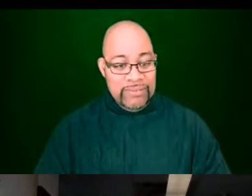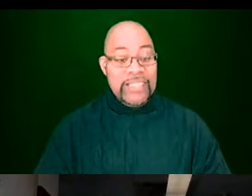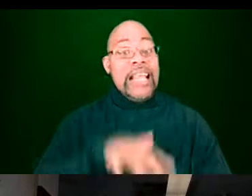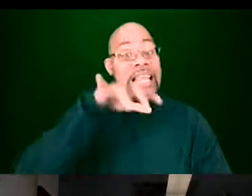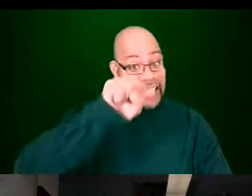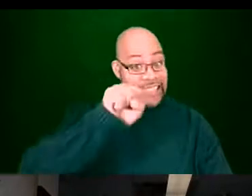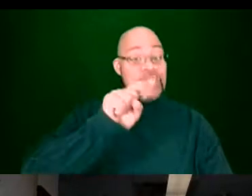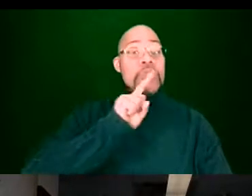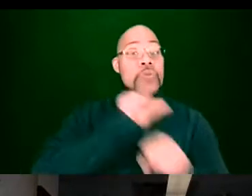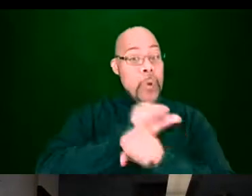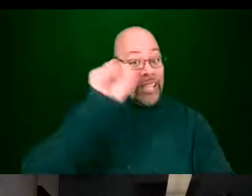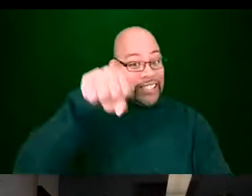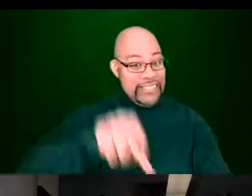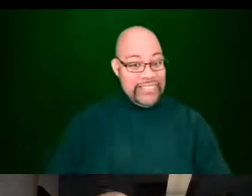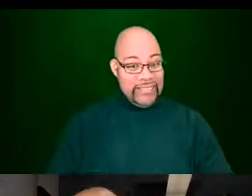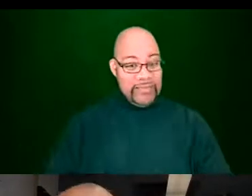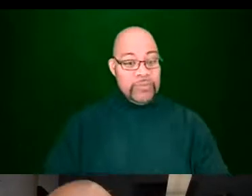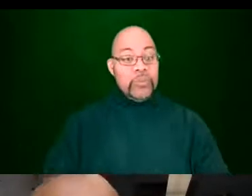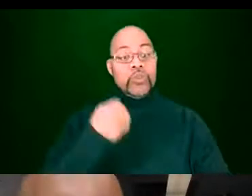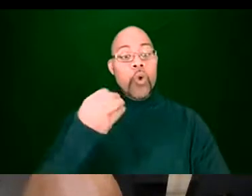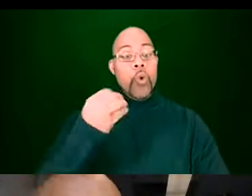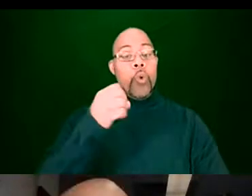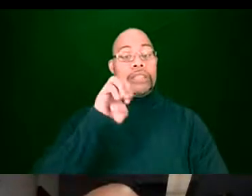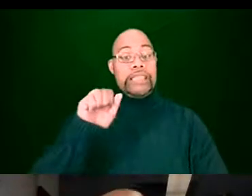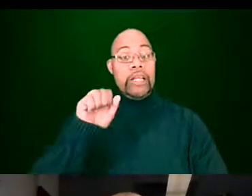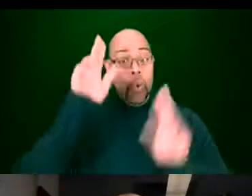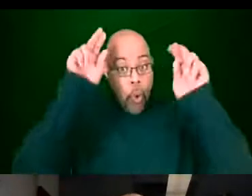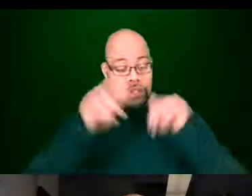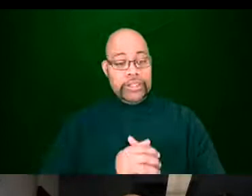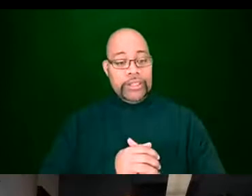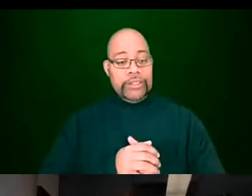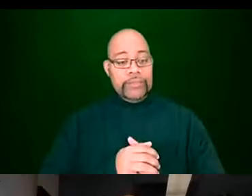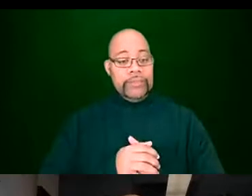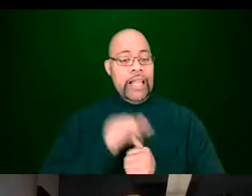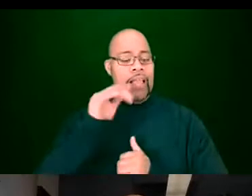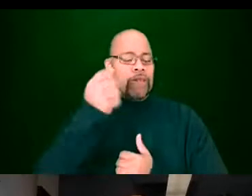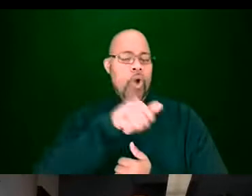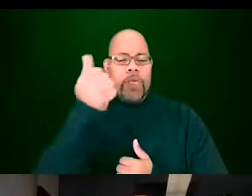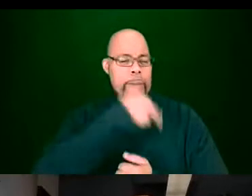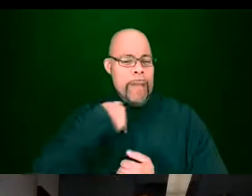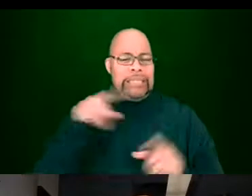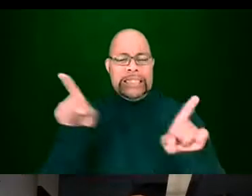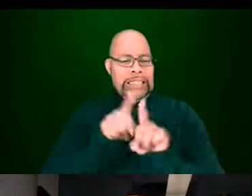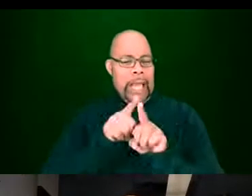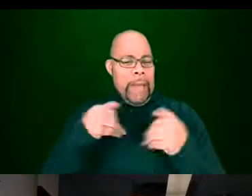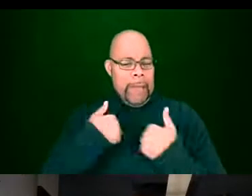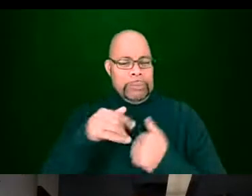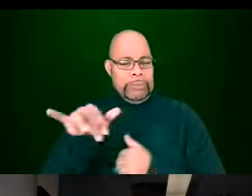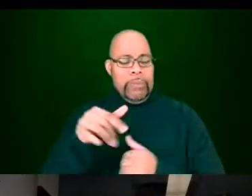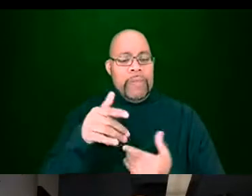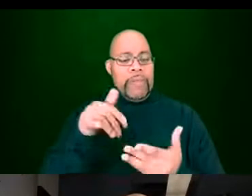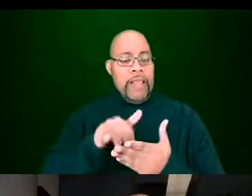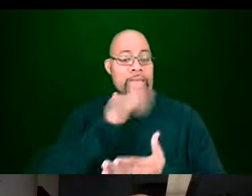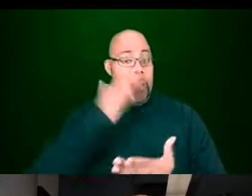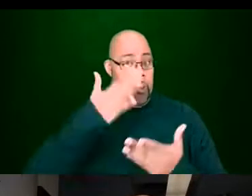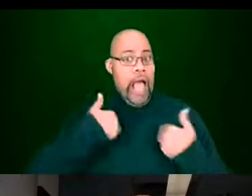Yes, it is true. So seahorses and a few other members of similar species, the female will